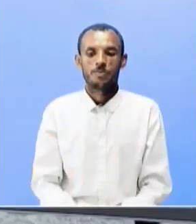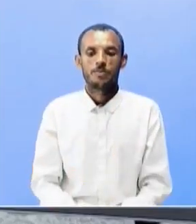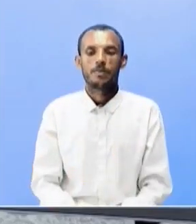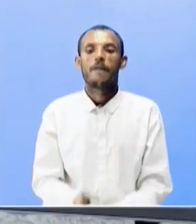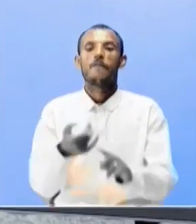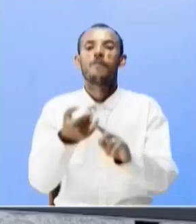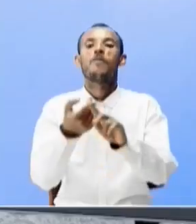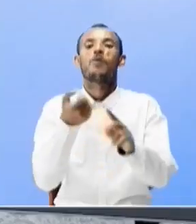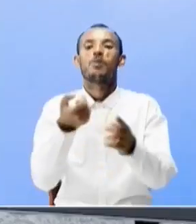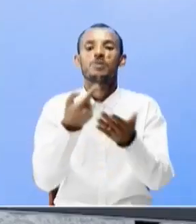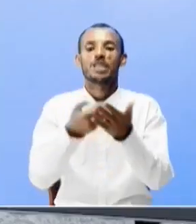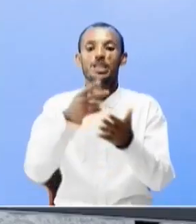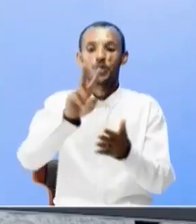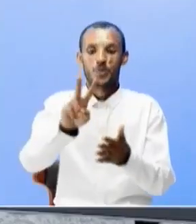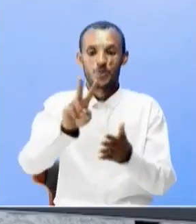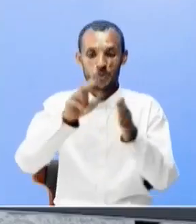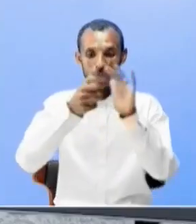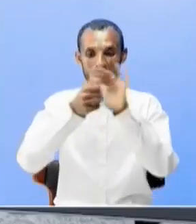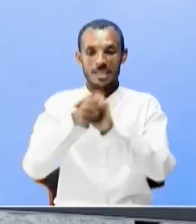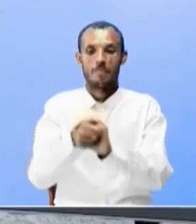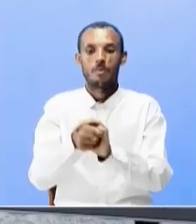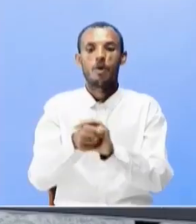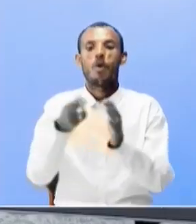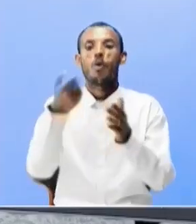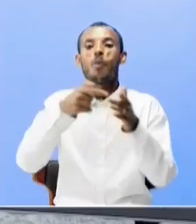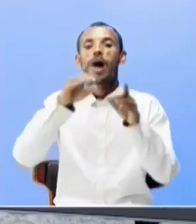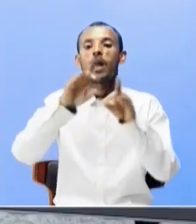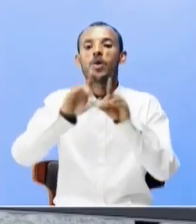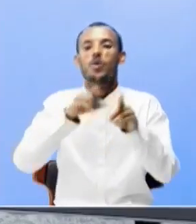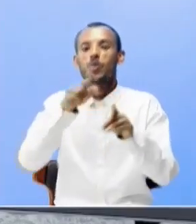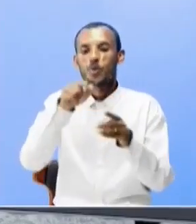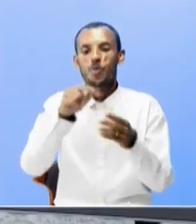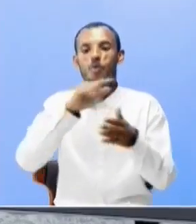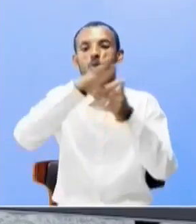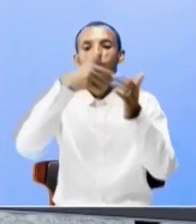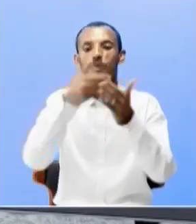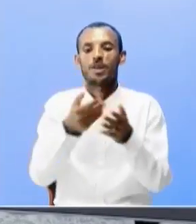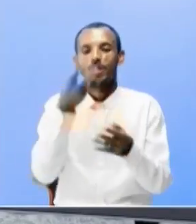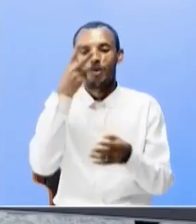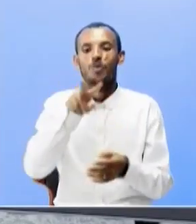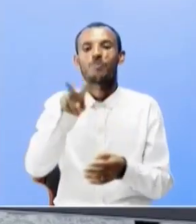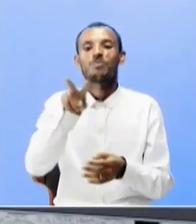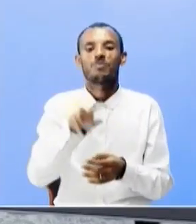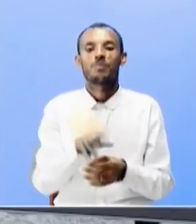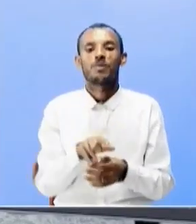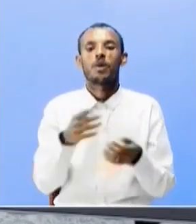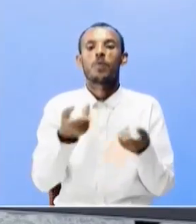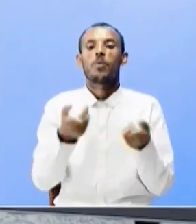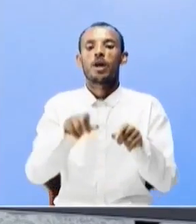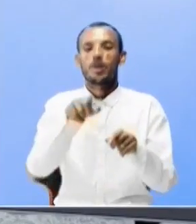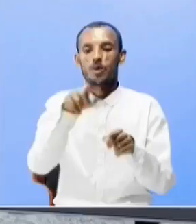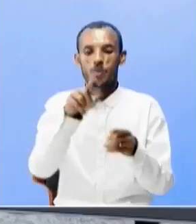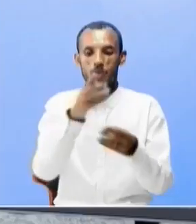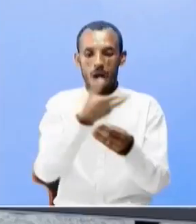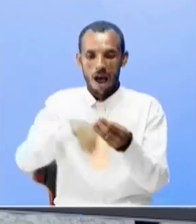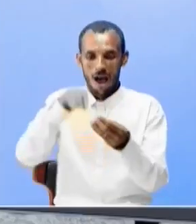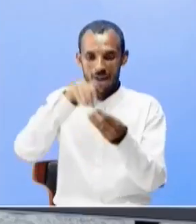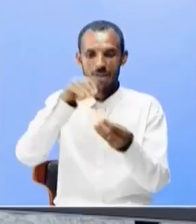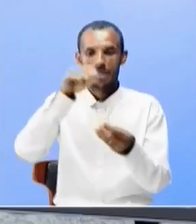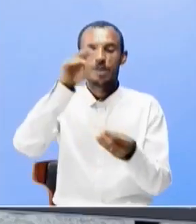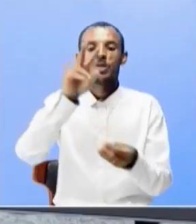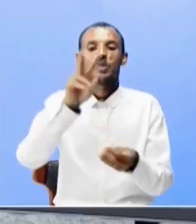from these two examples, what do we conclude? Look, when you add